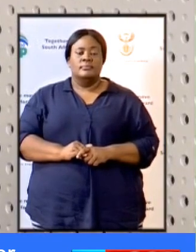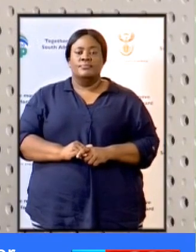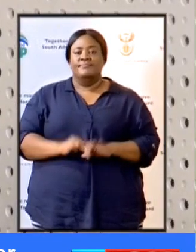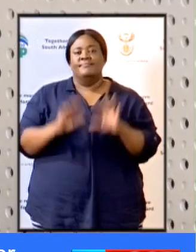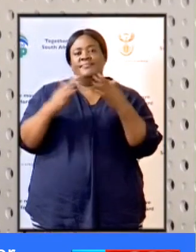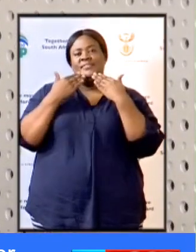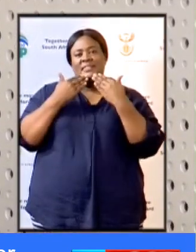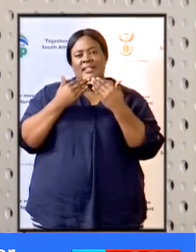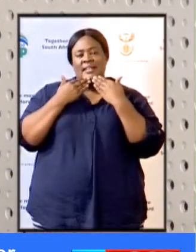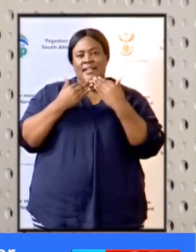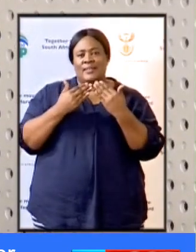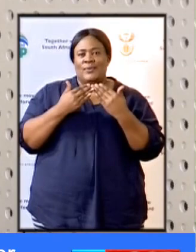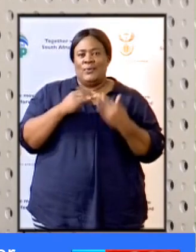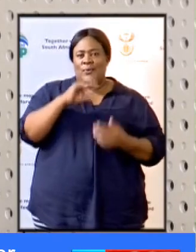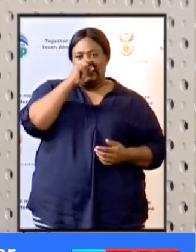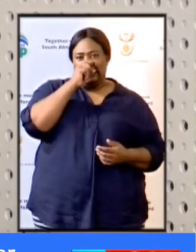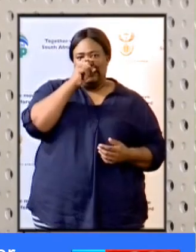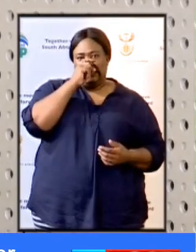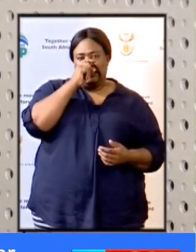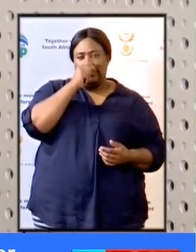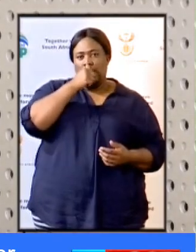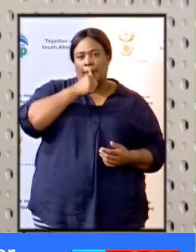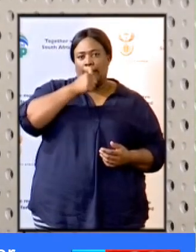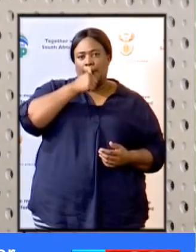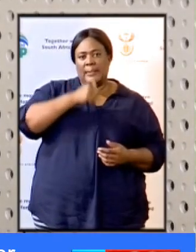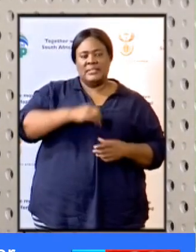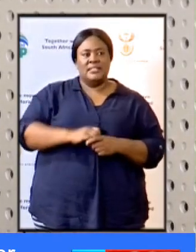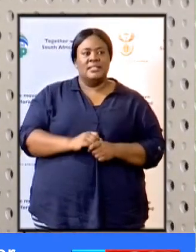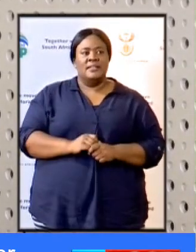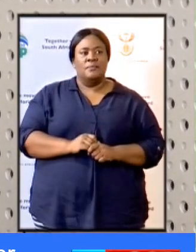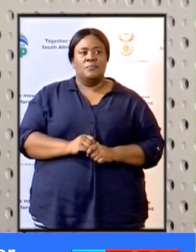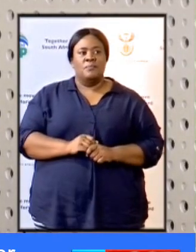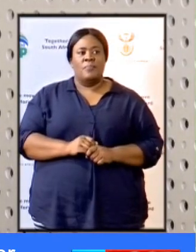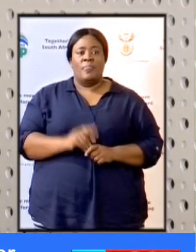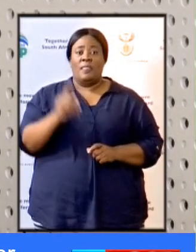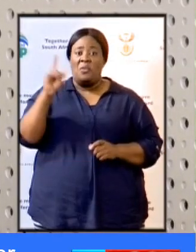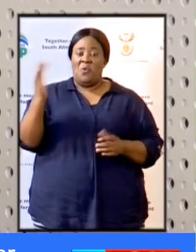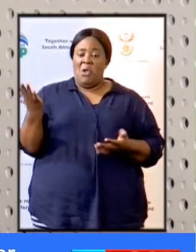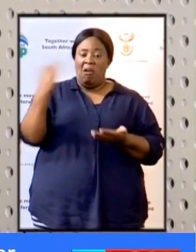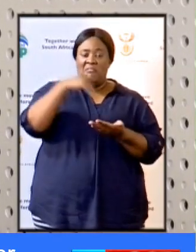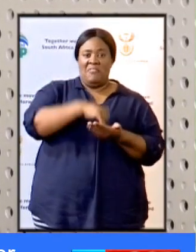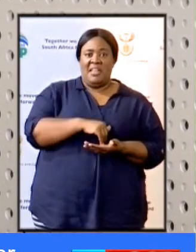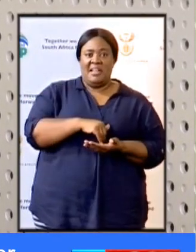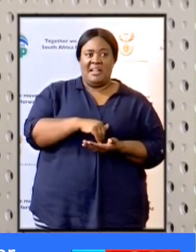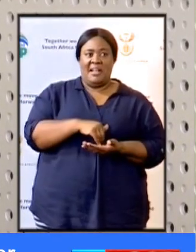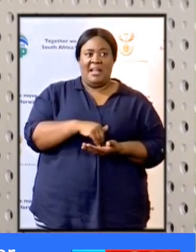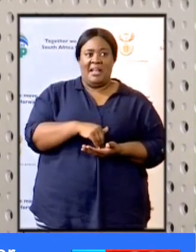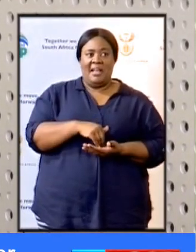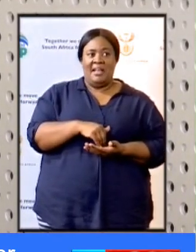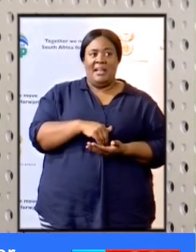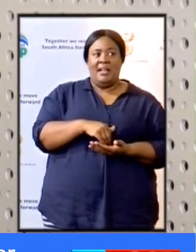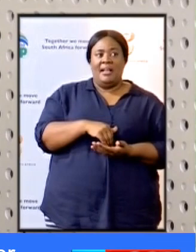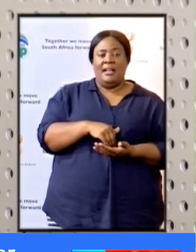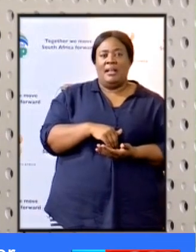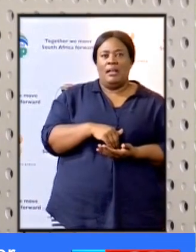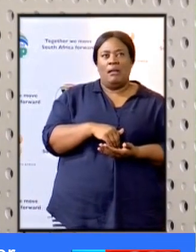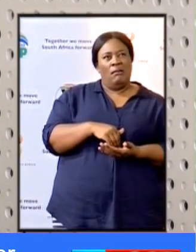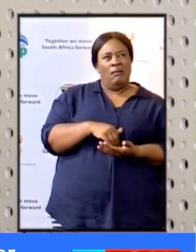Thank you, Sis Angie. Uze wafika bathi ngeXhosa apho kufele khona